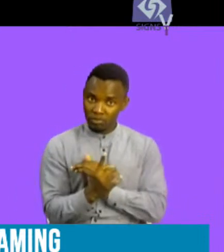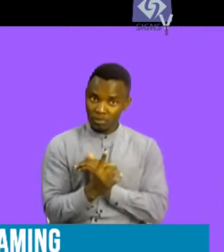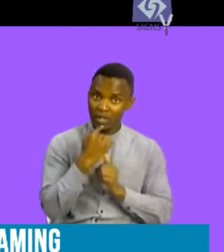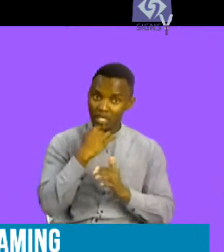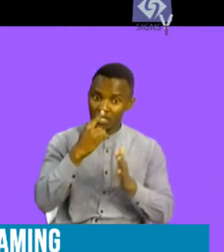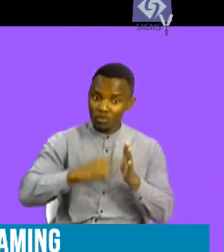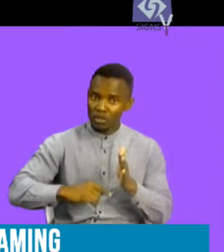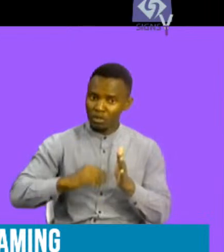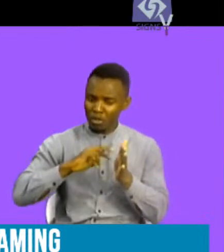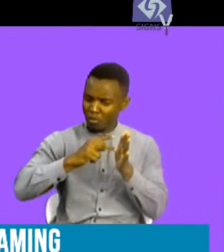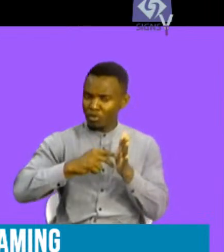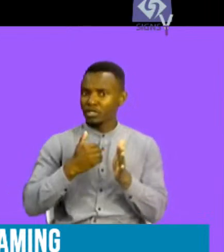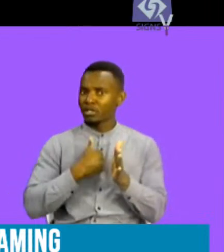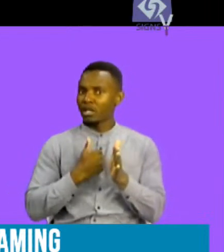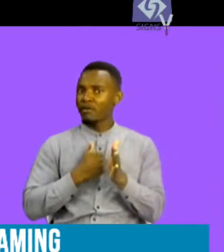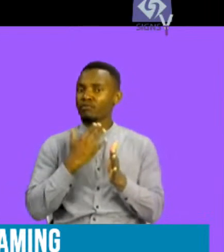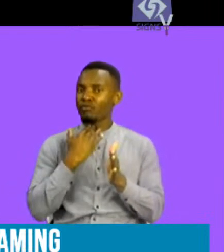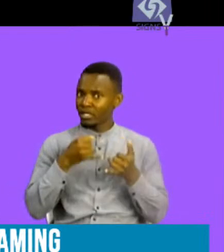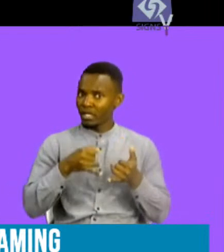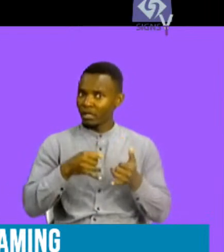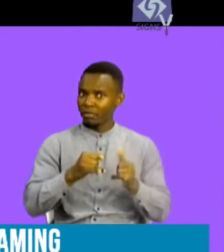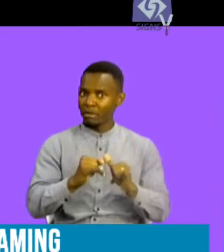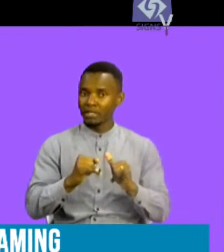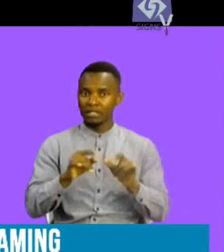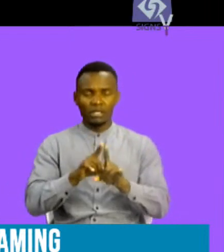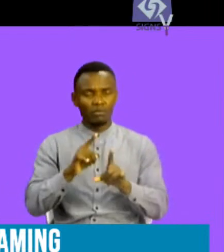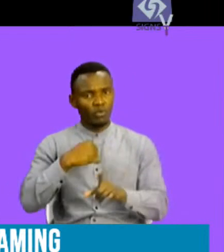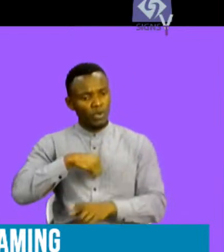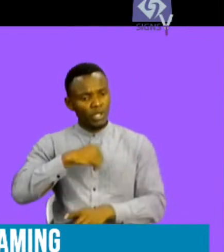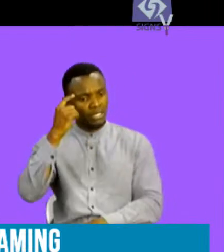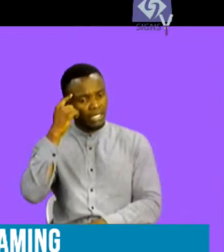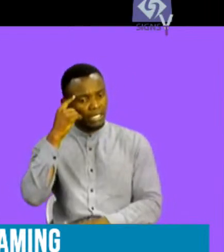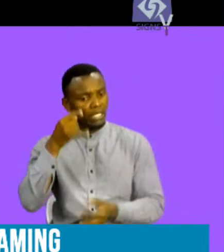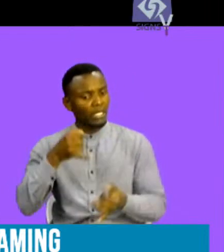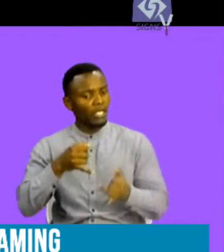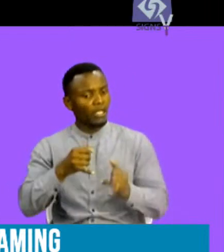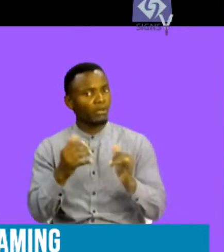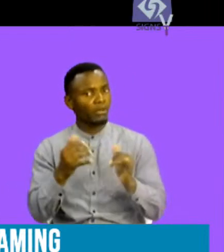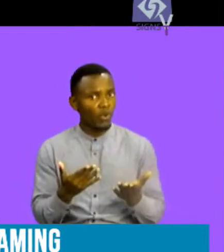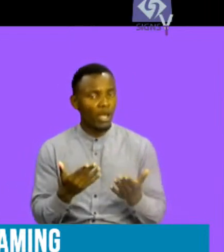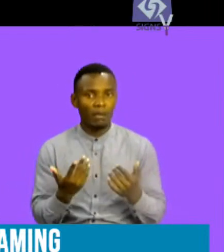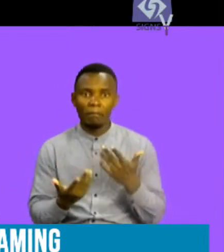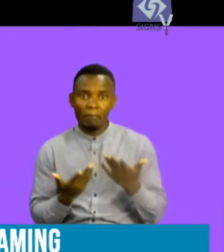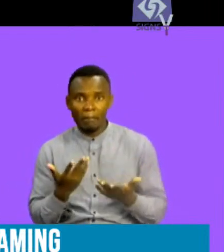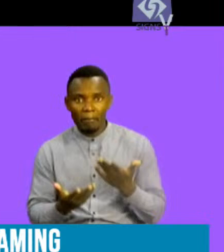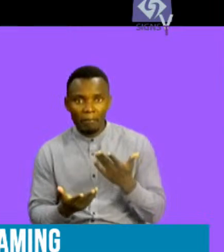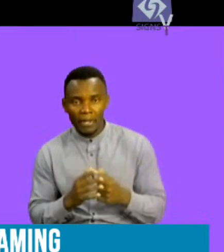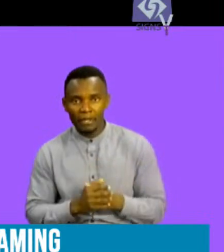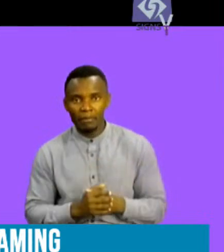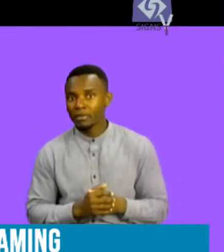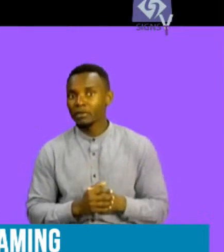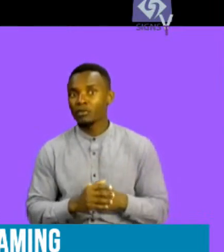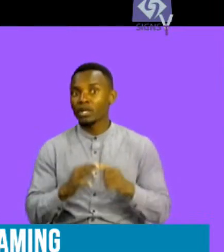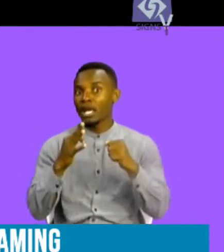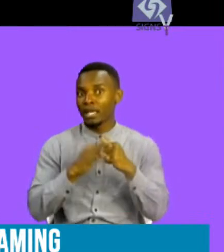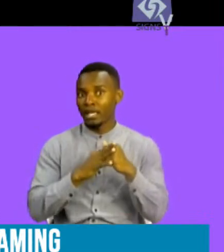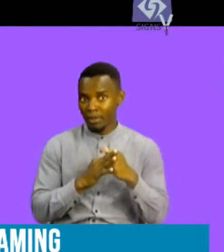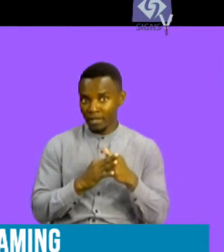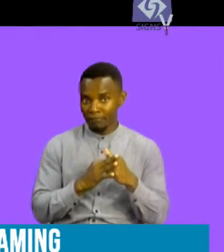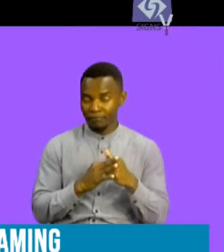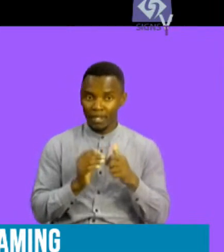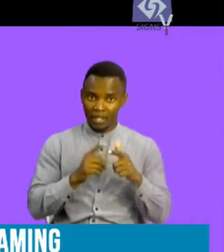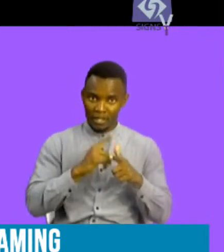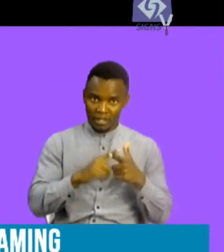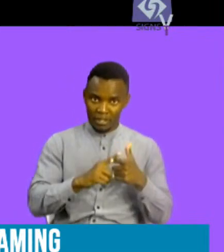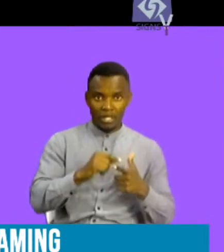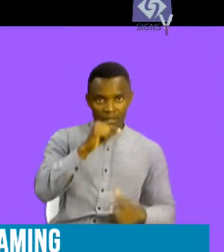to implement, and we are thinking of implement it in Kibera, for example. Then we discuss and say, we have